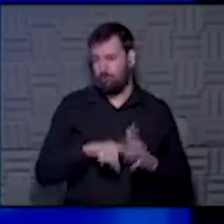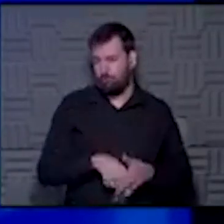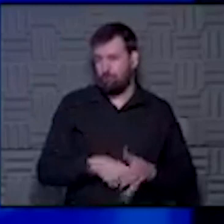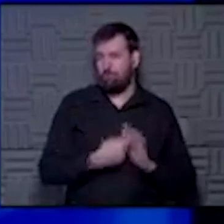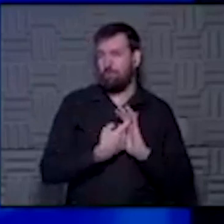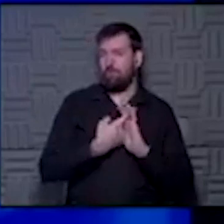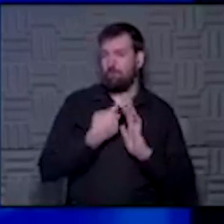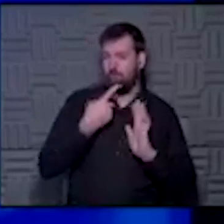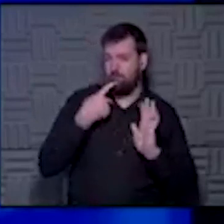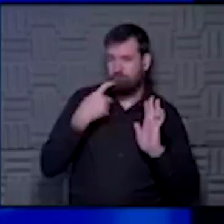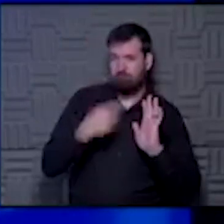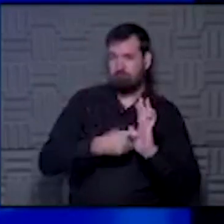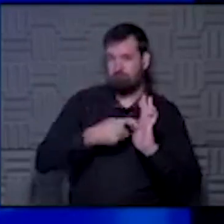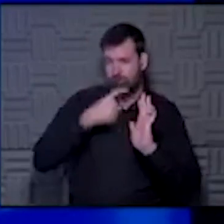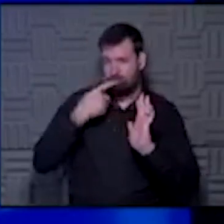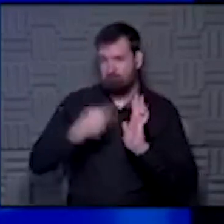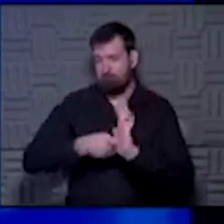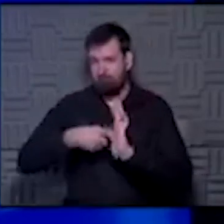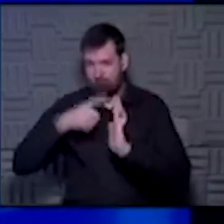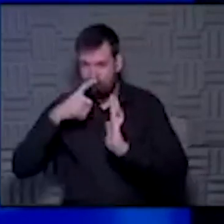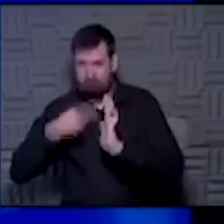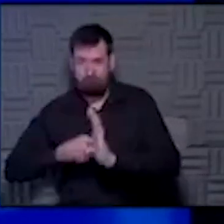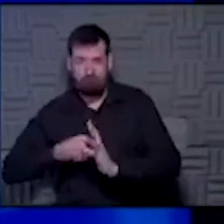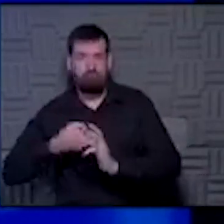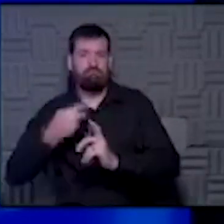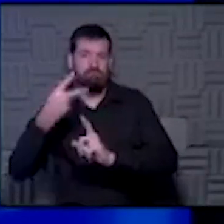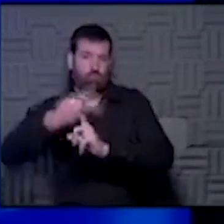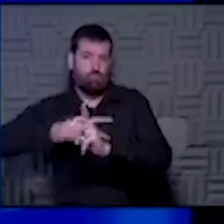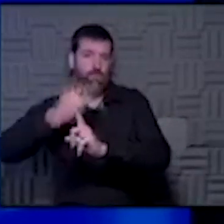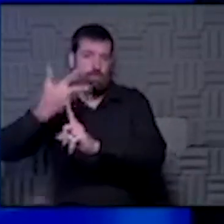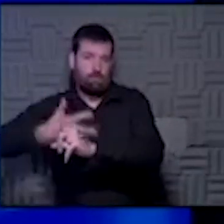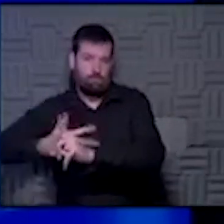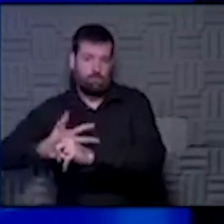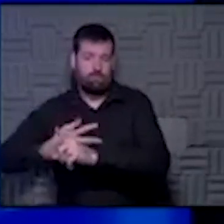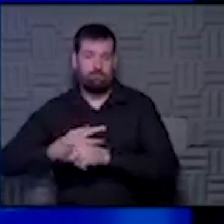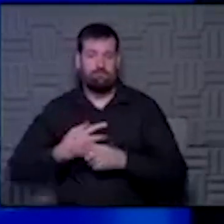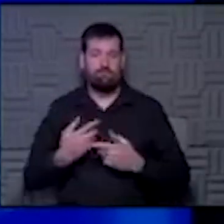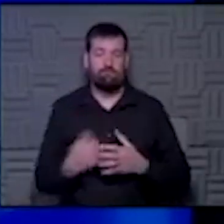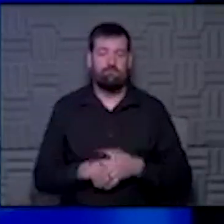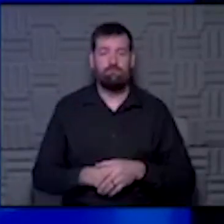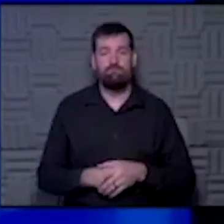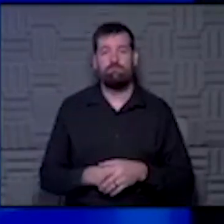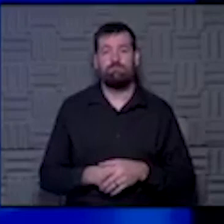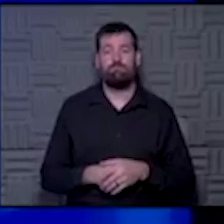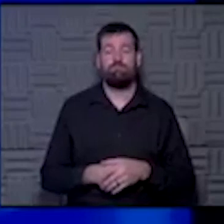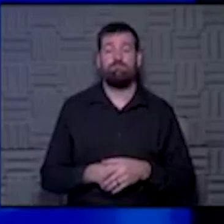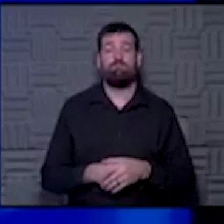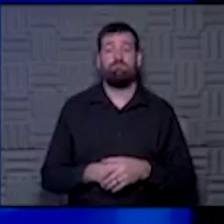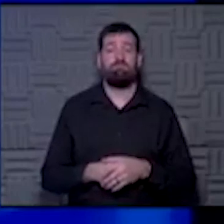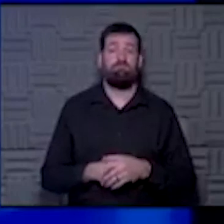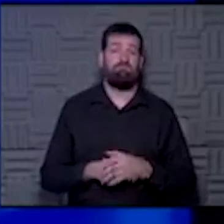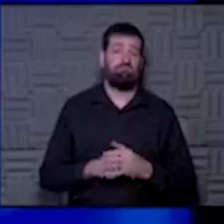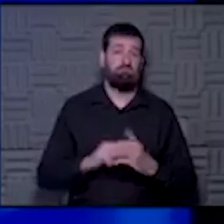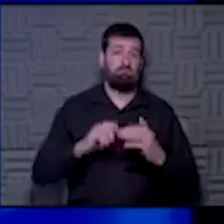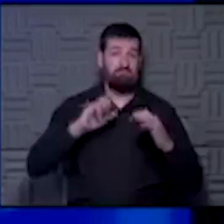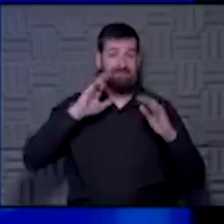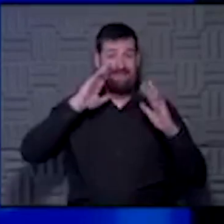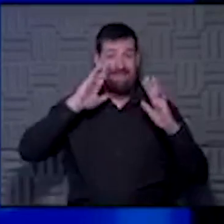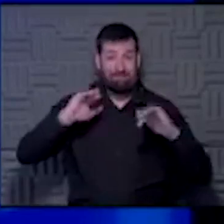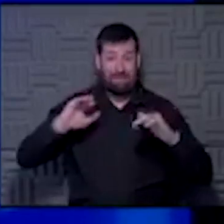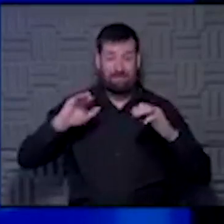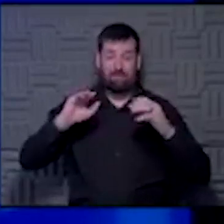things happen in 2 or 3 months. But as far as when we can realistically expect that there's a